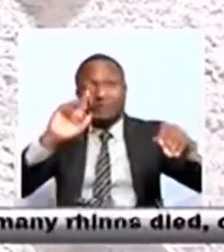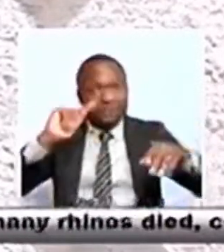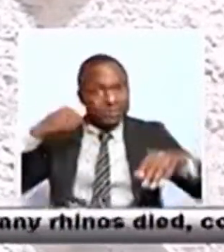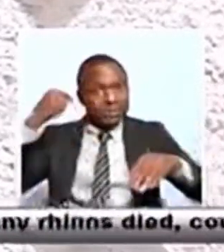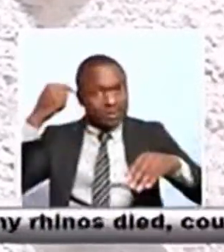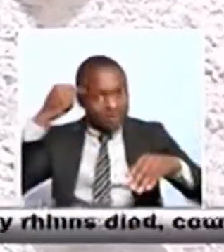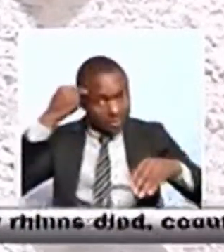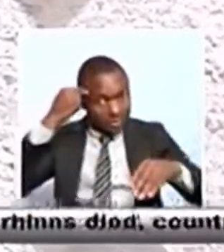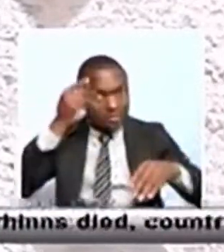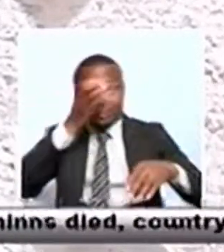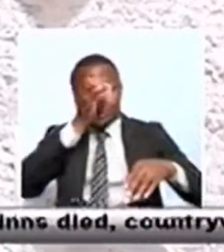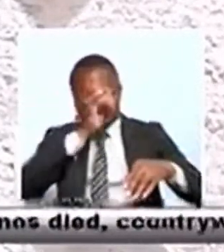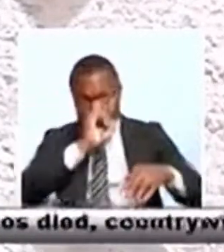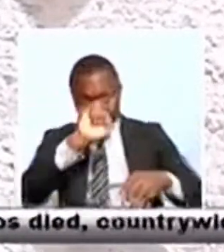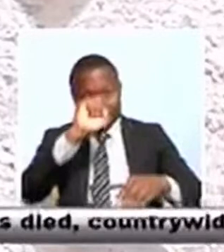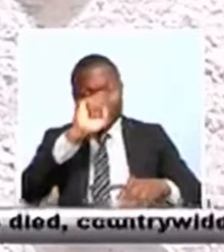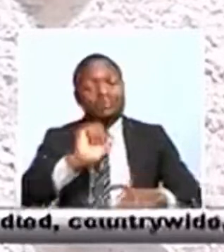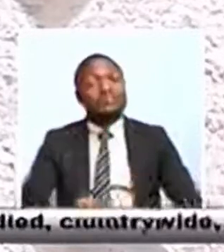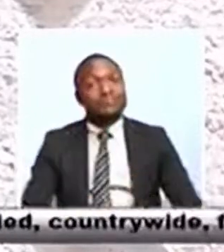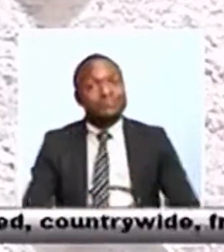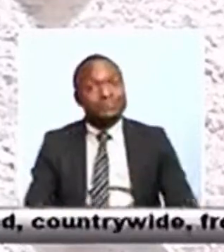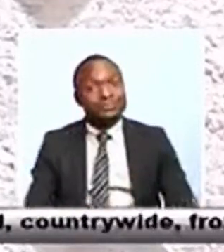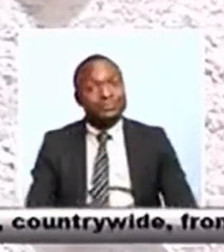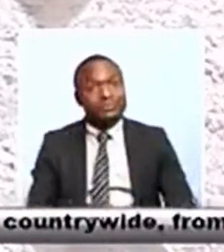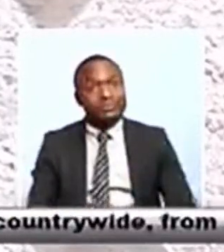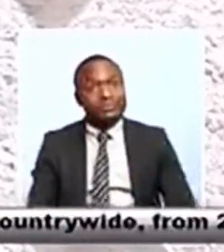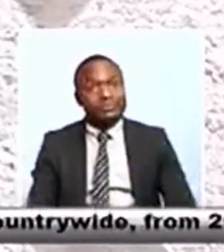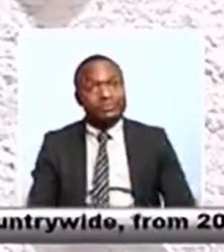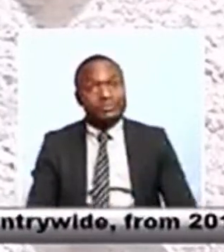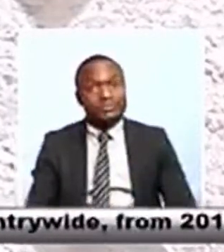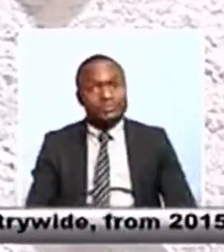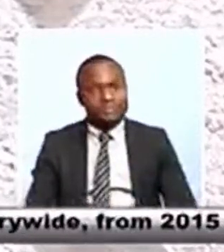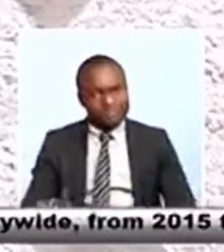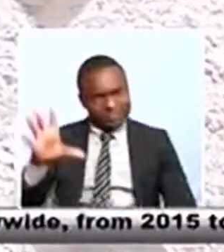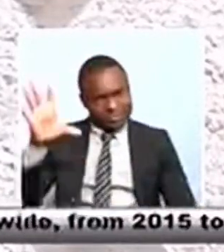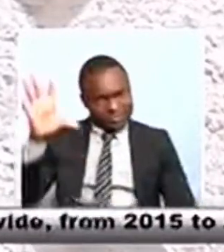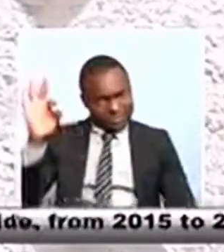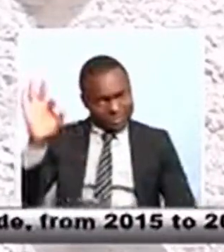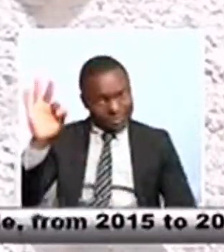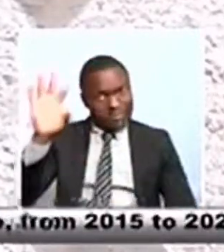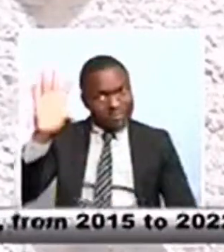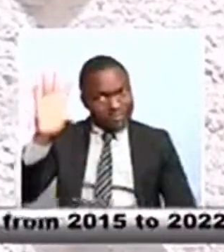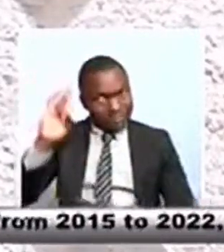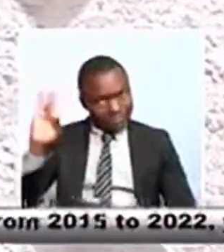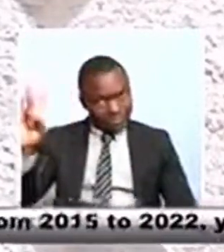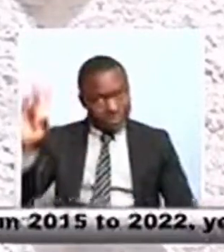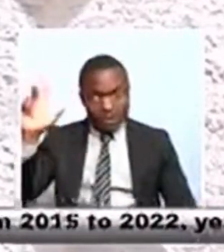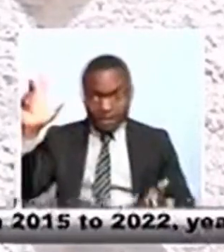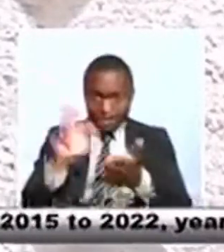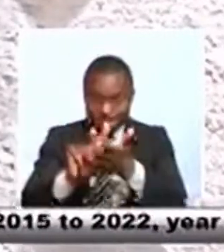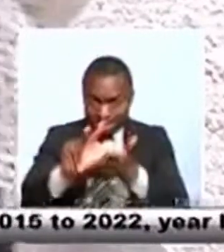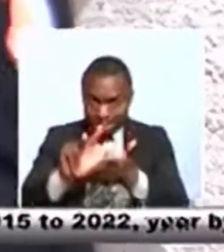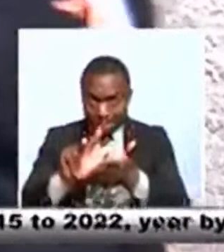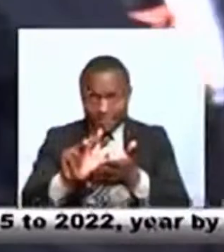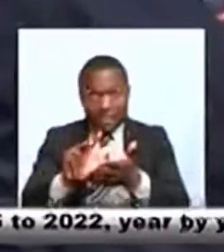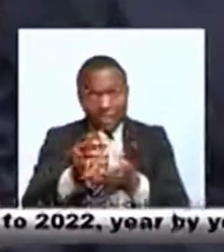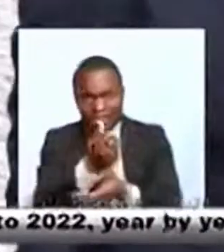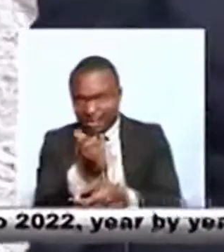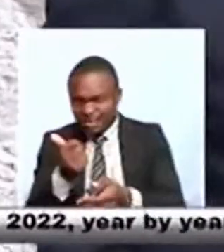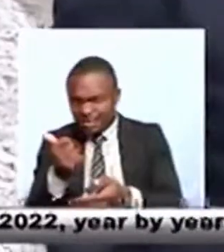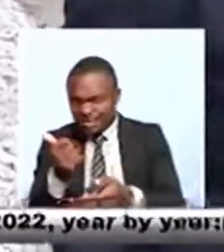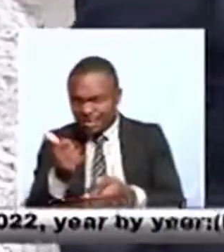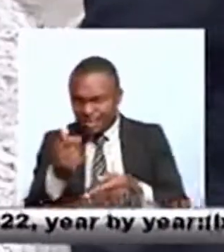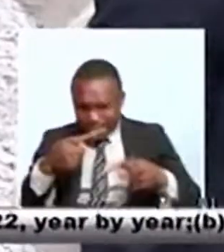and that was, I think, formulated in 1977. Have there been any try